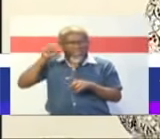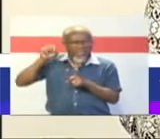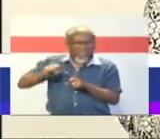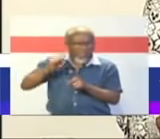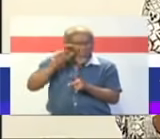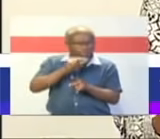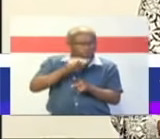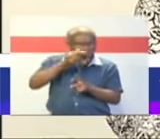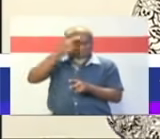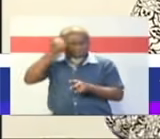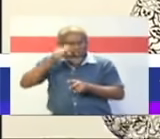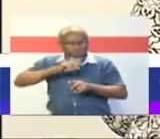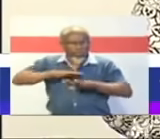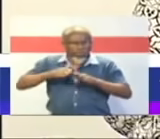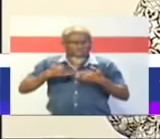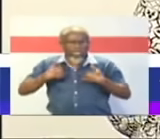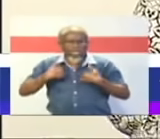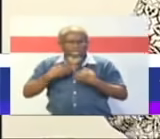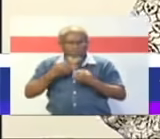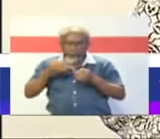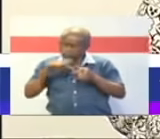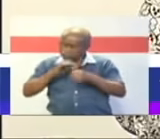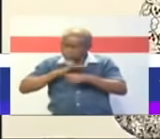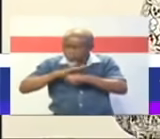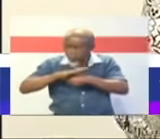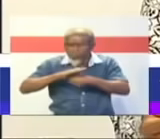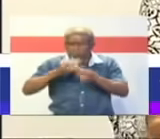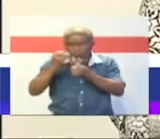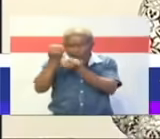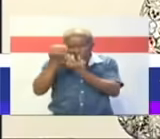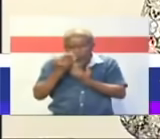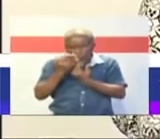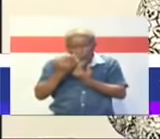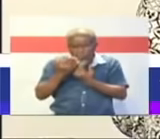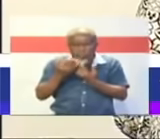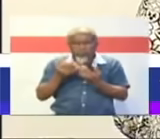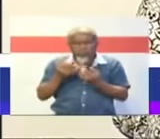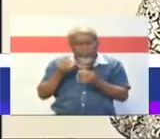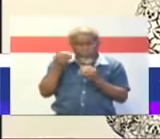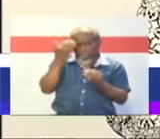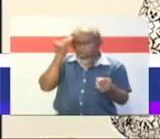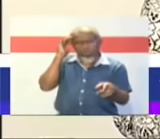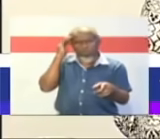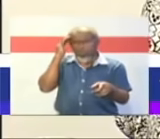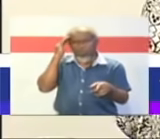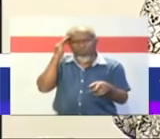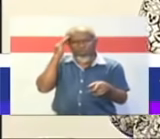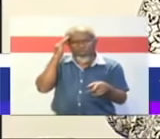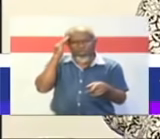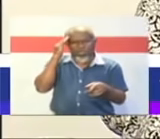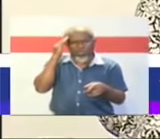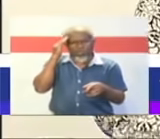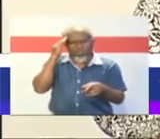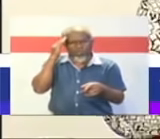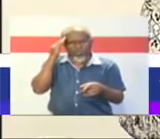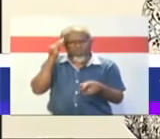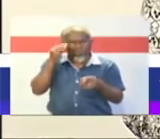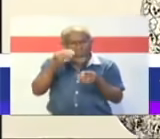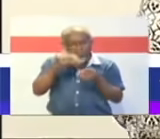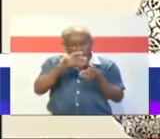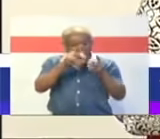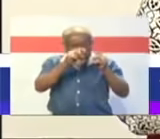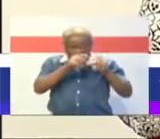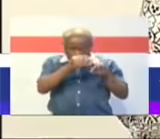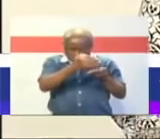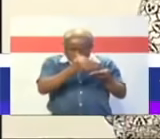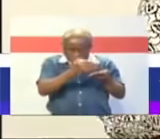no because you do not have enough information. You can only say that you do not know, you cannot confirm, the sample was